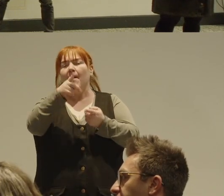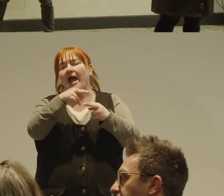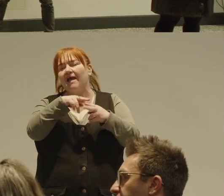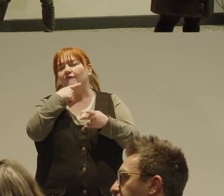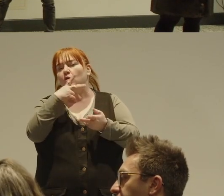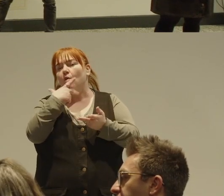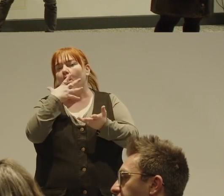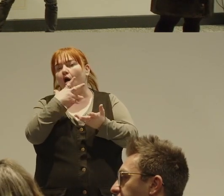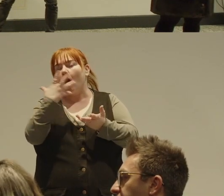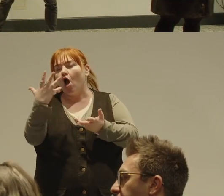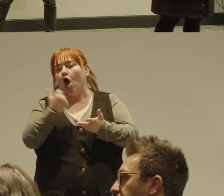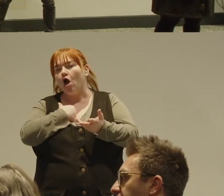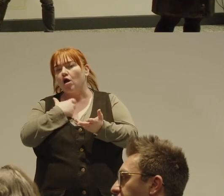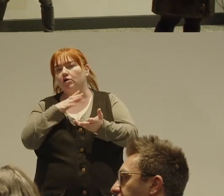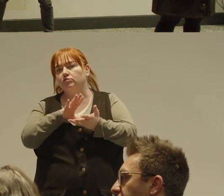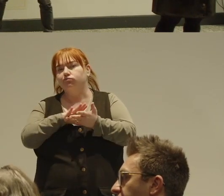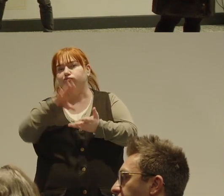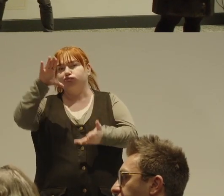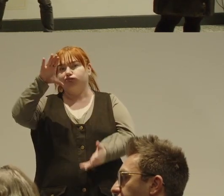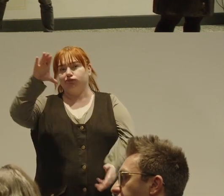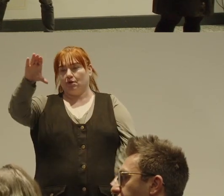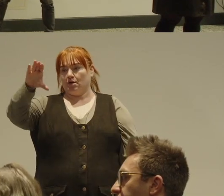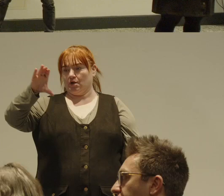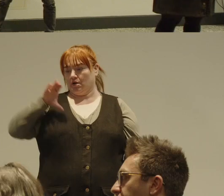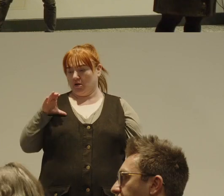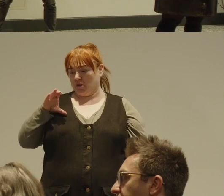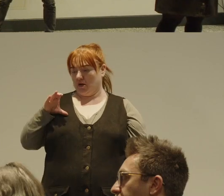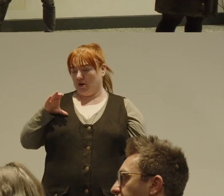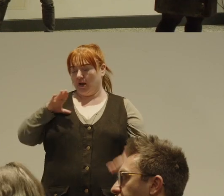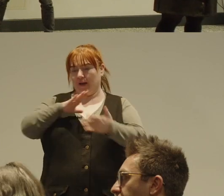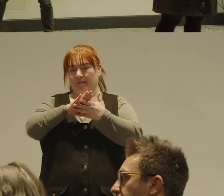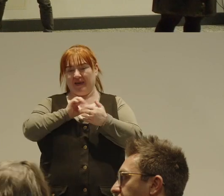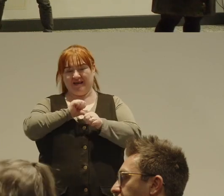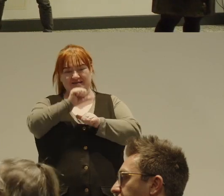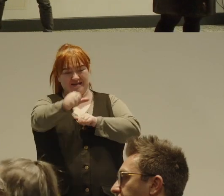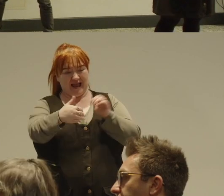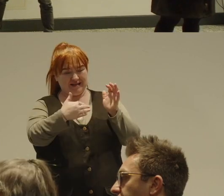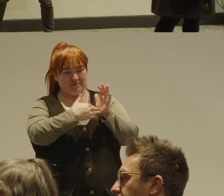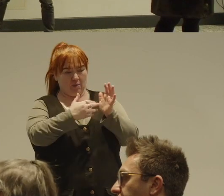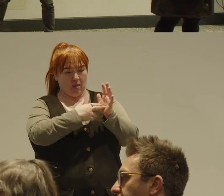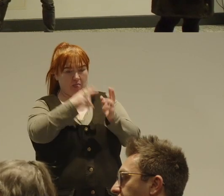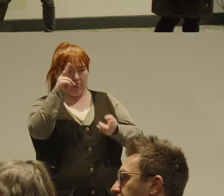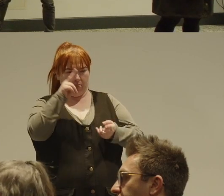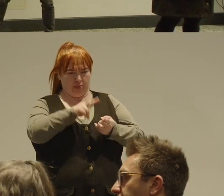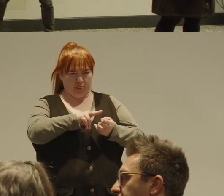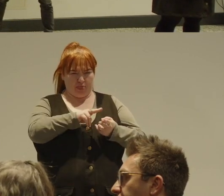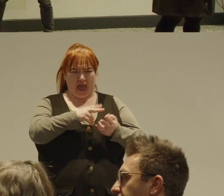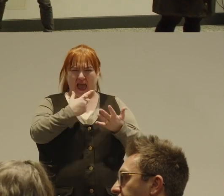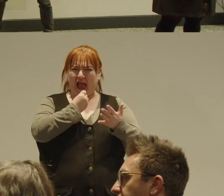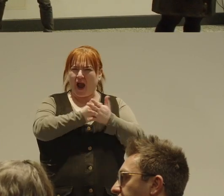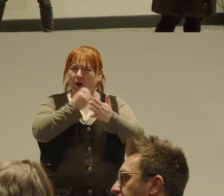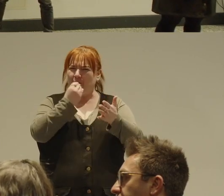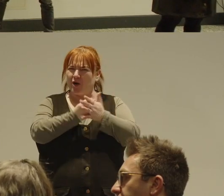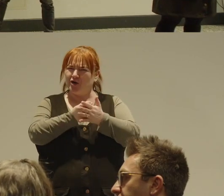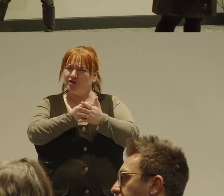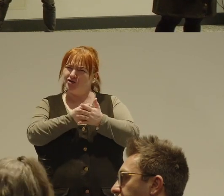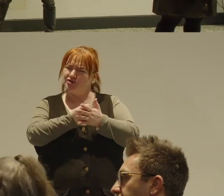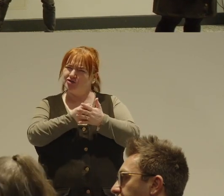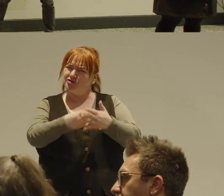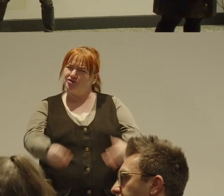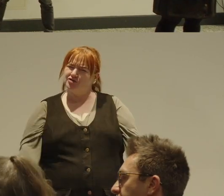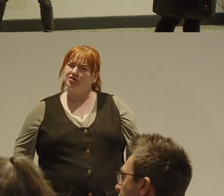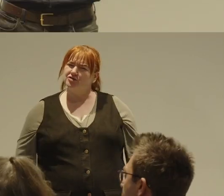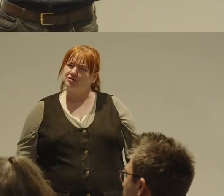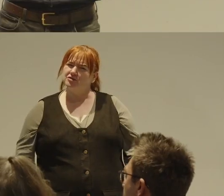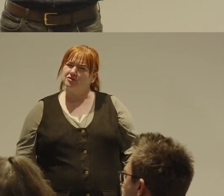more, then the next month, how much less would you need to earn than your allowed amount to get the normal amount from universal